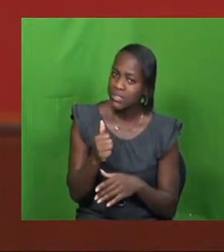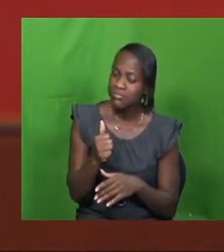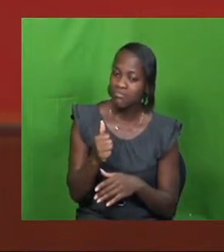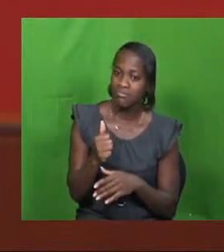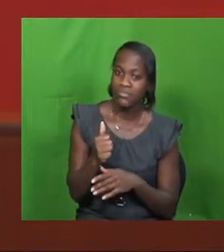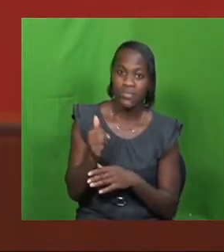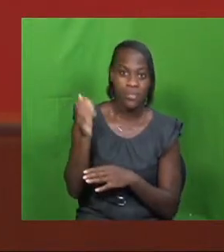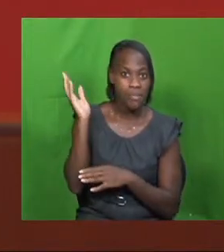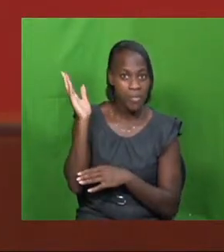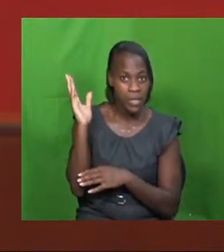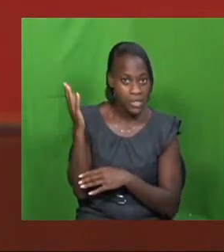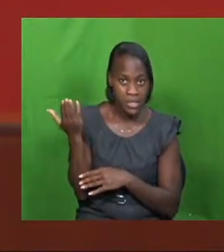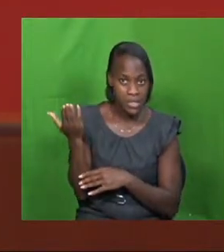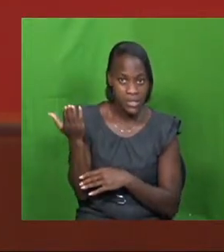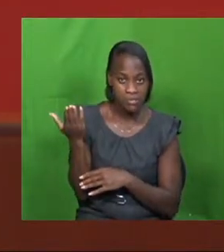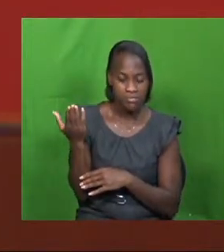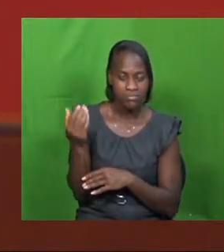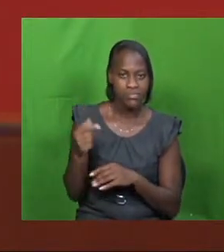were remarks.